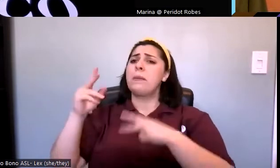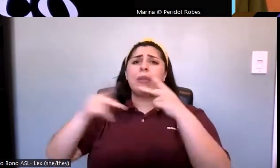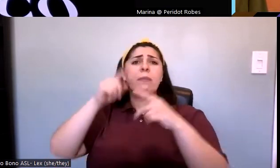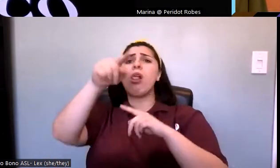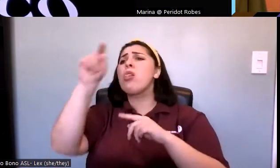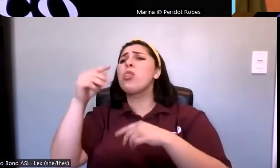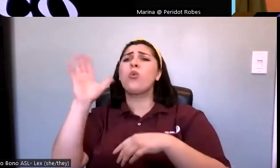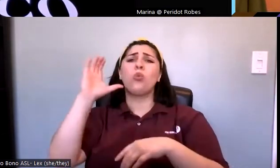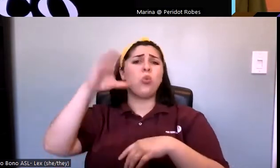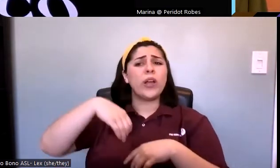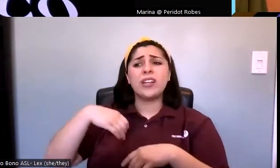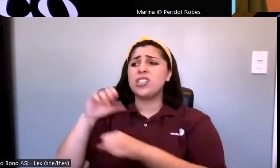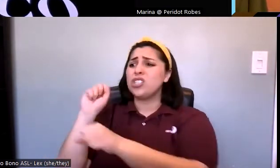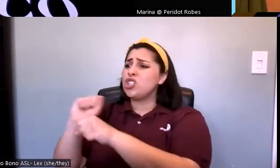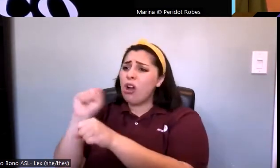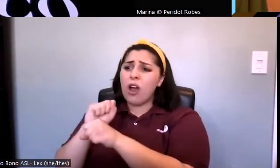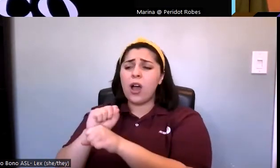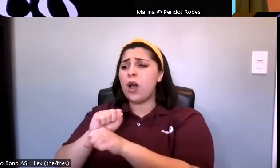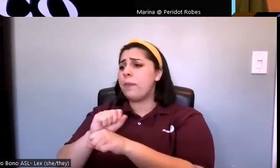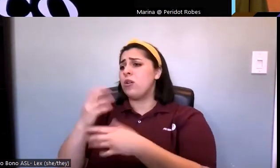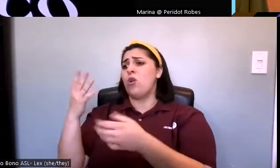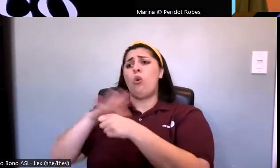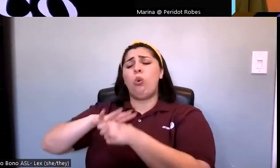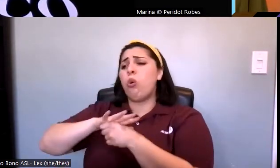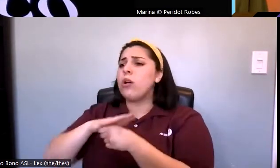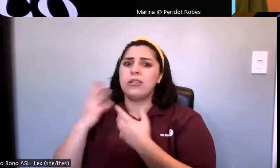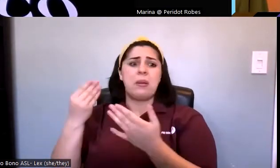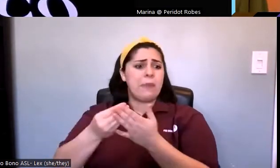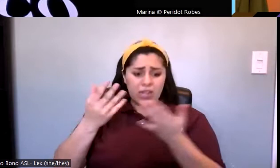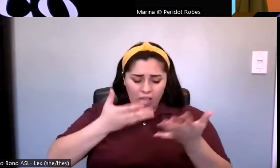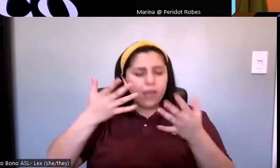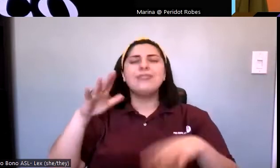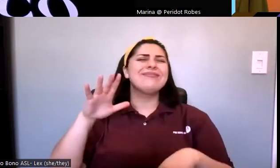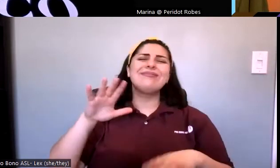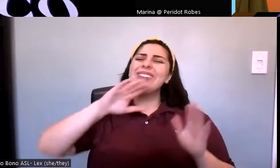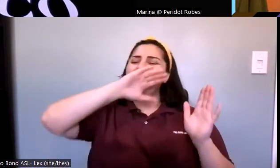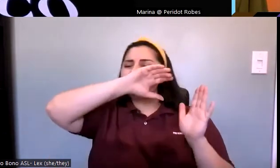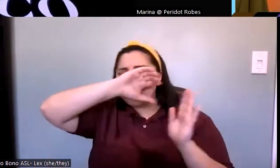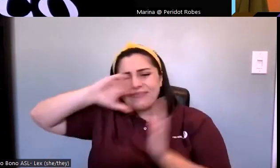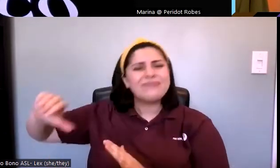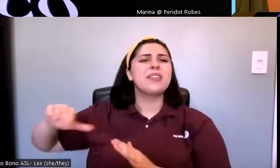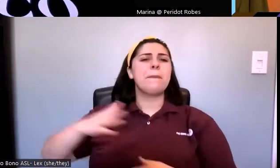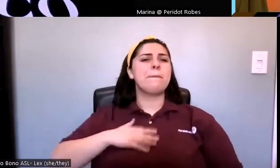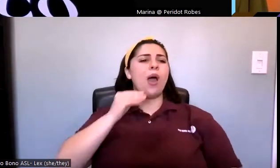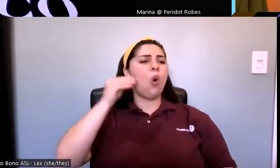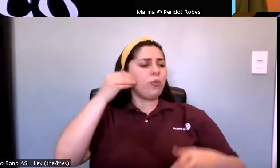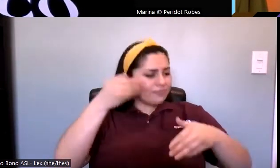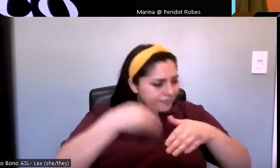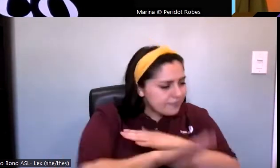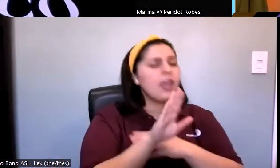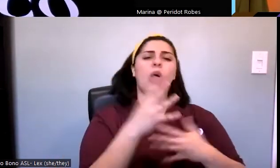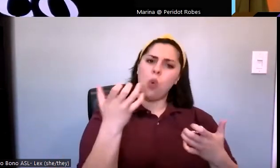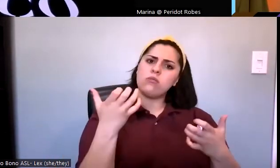is stressful. Money is never enough, and all that. I wanted to be comfortable in my own home, in my own zone every single night.